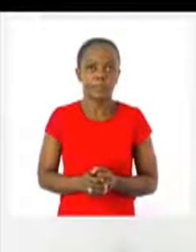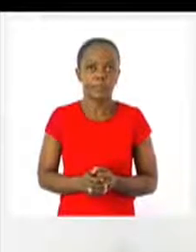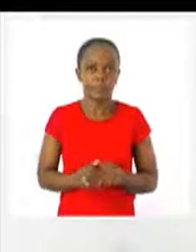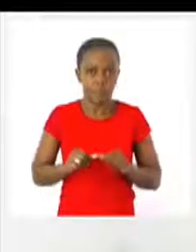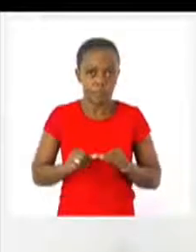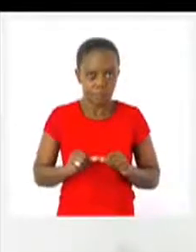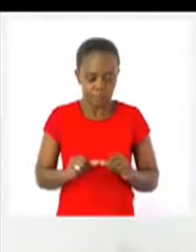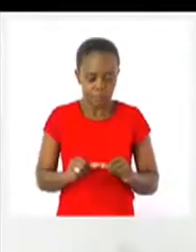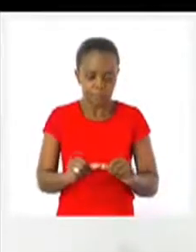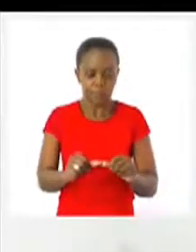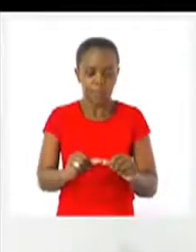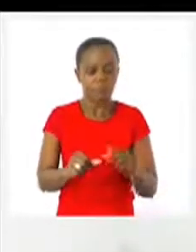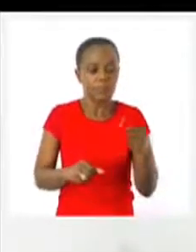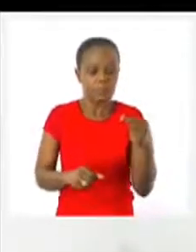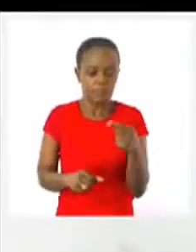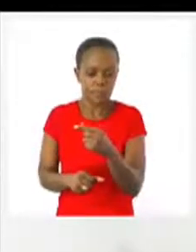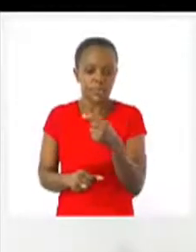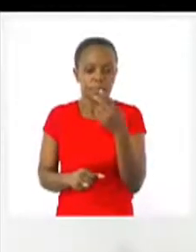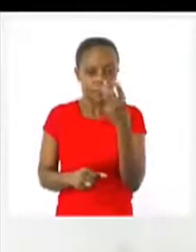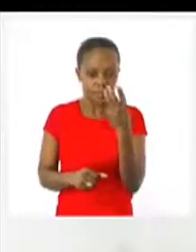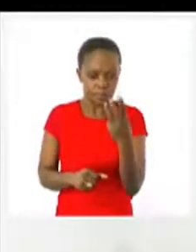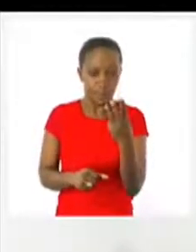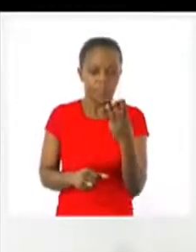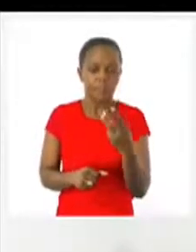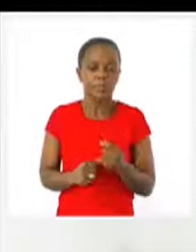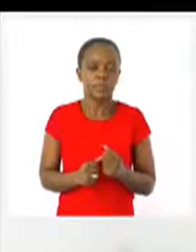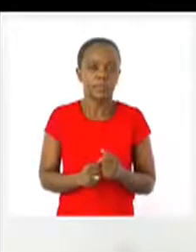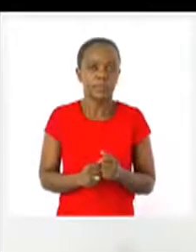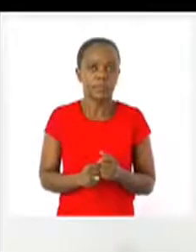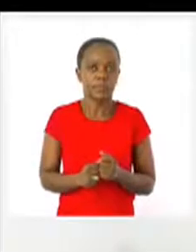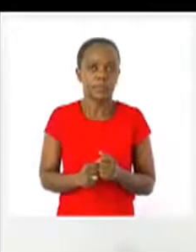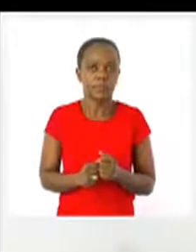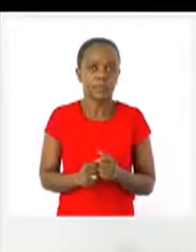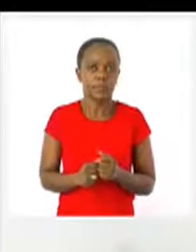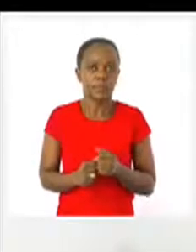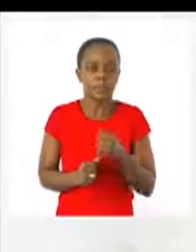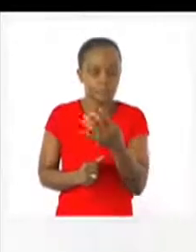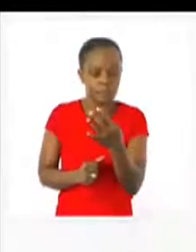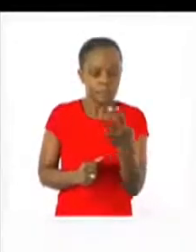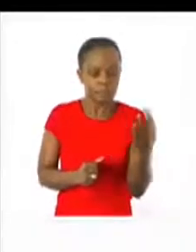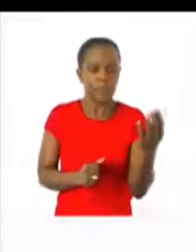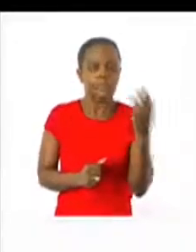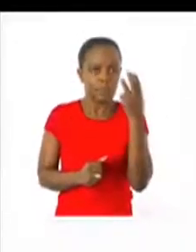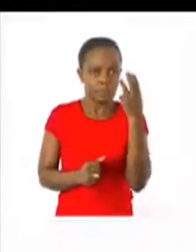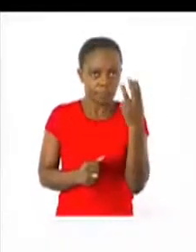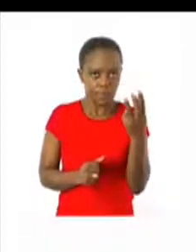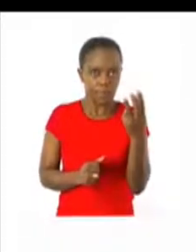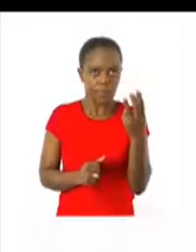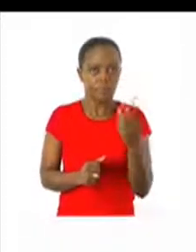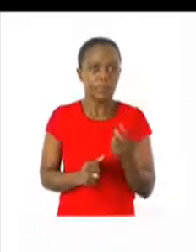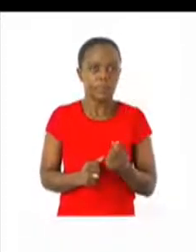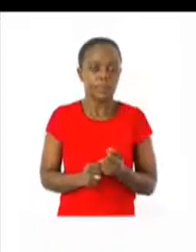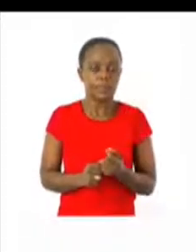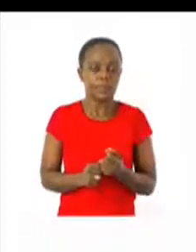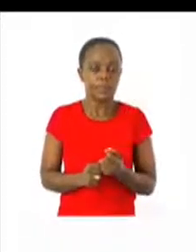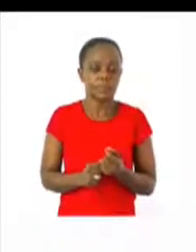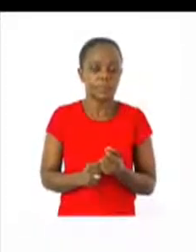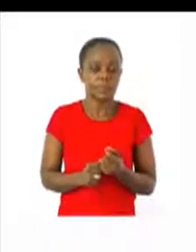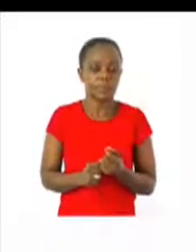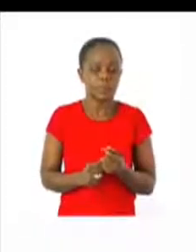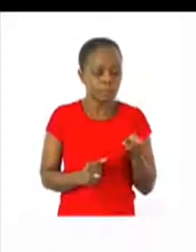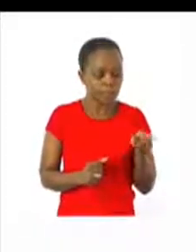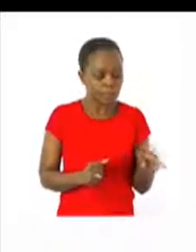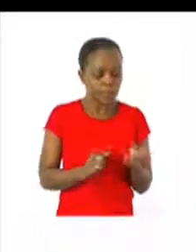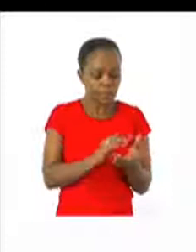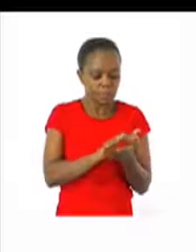We move on to the grade 3s, and we are counting in 3s. This time my friend will help